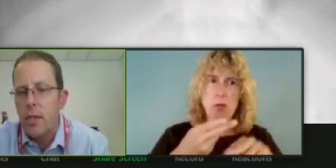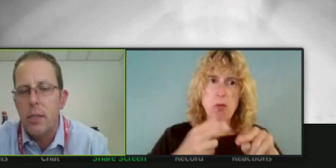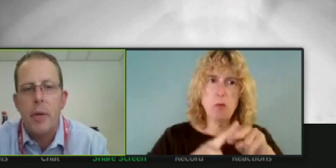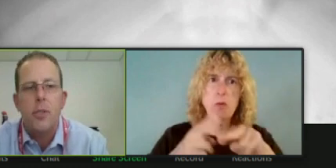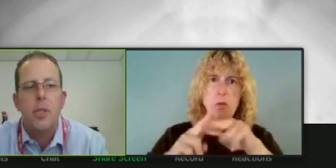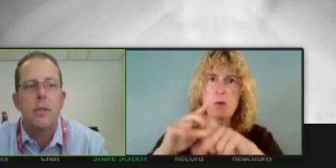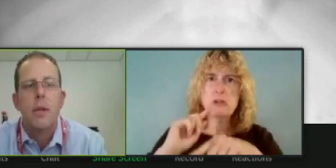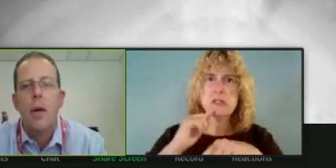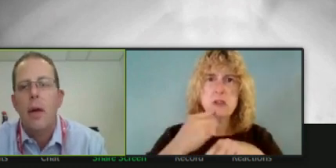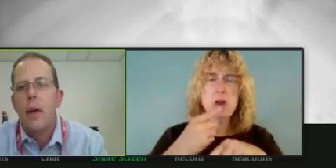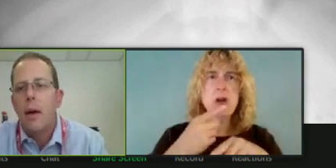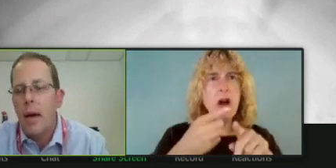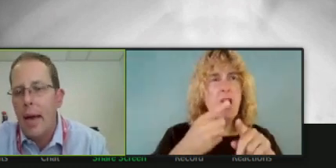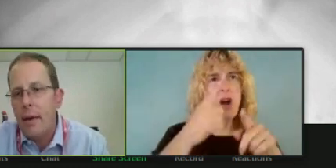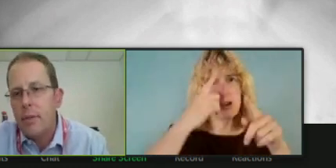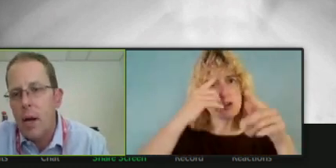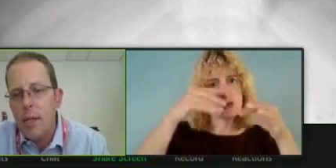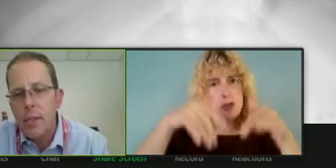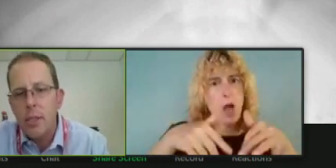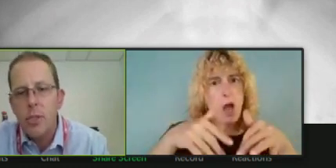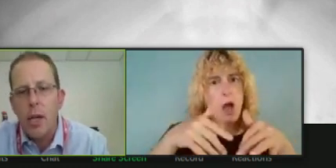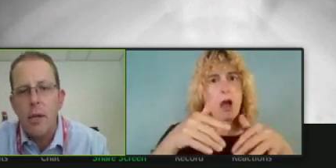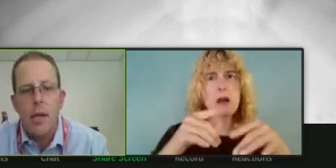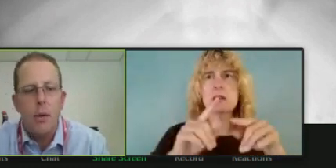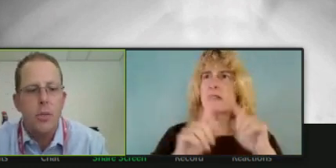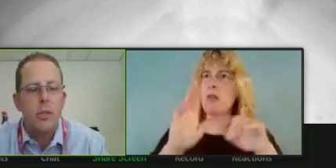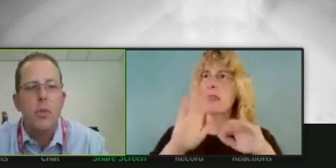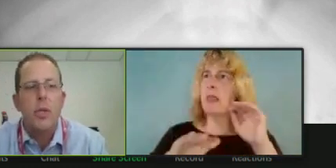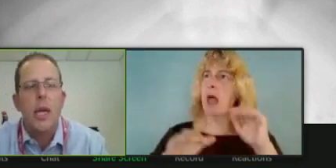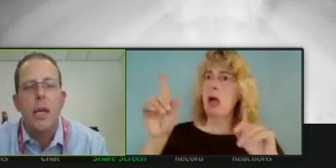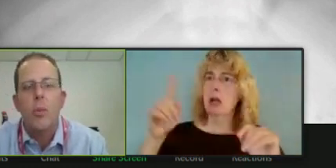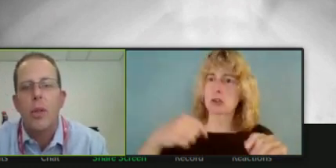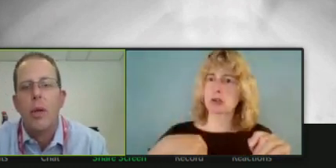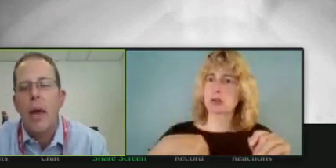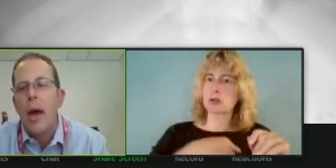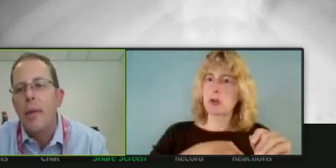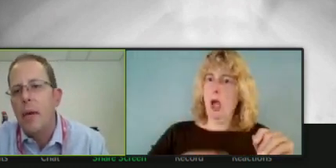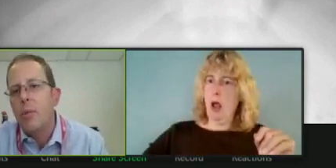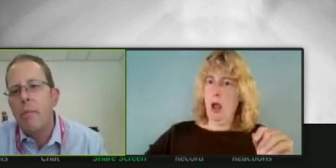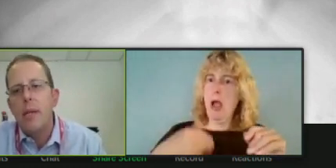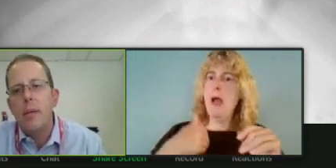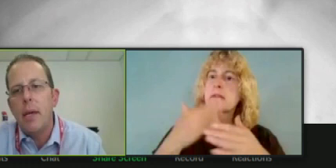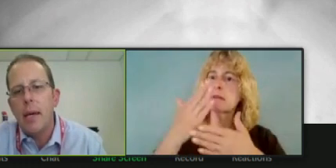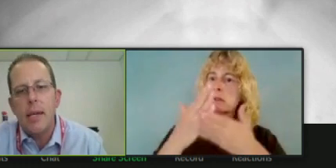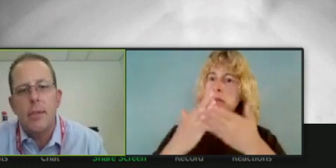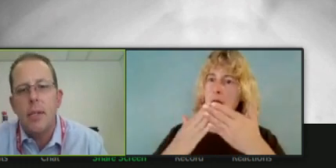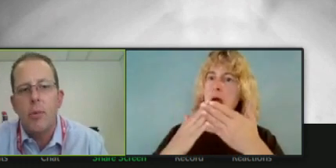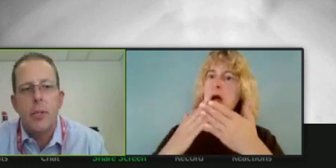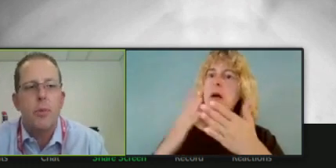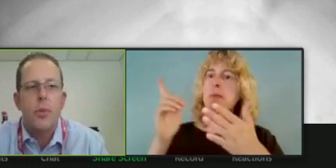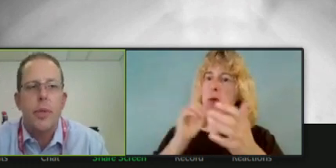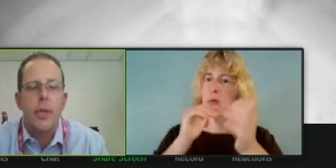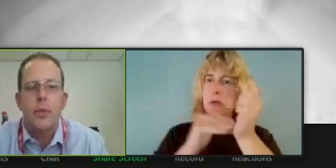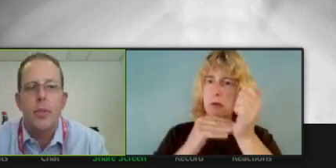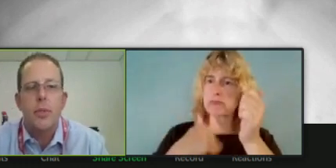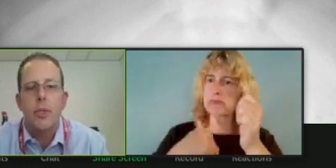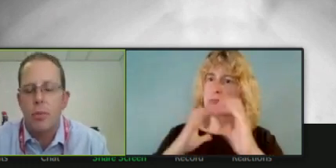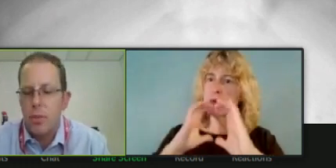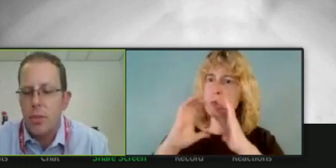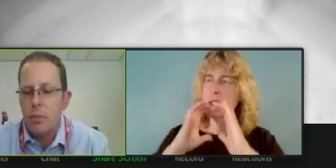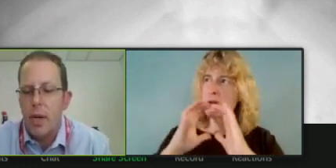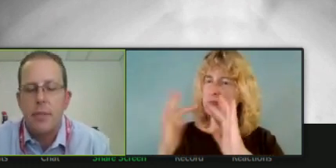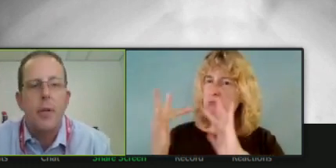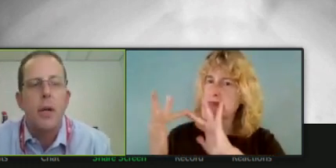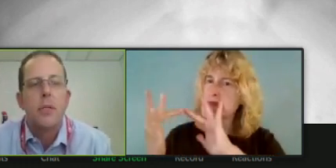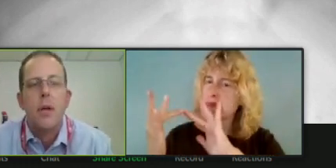the Chinese patients. I have colleagues in China that I was communicating with, and they were mainly, again, seeing respiratory illness. So this